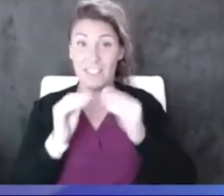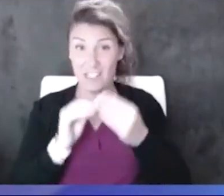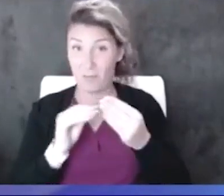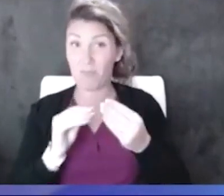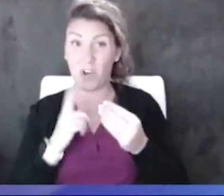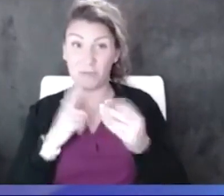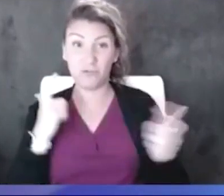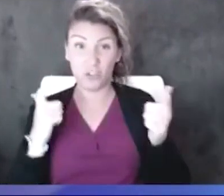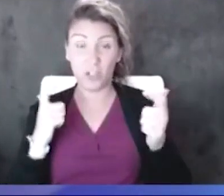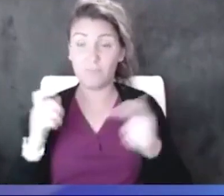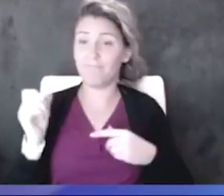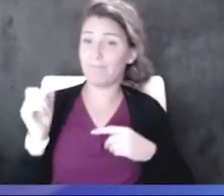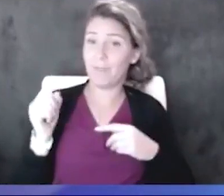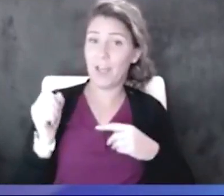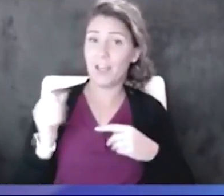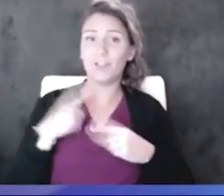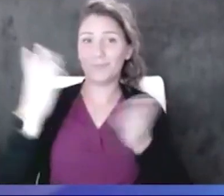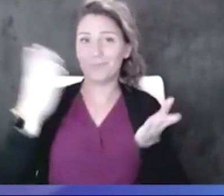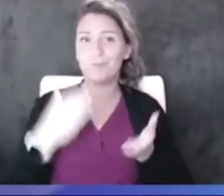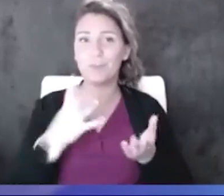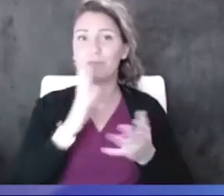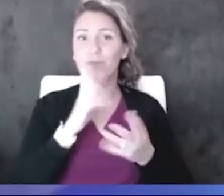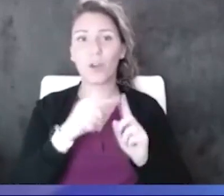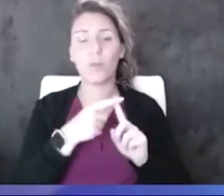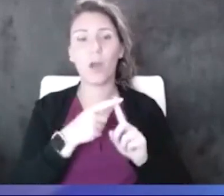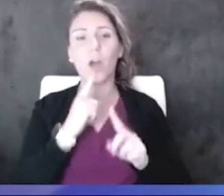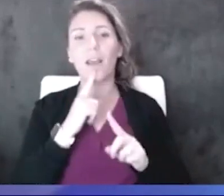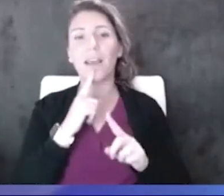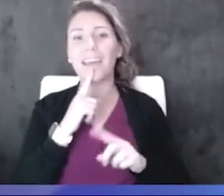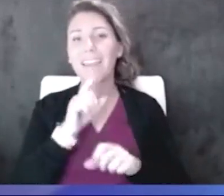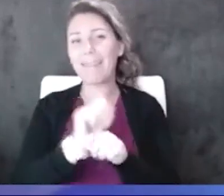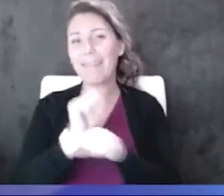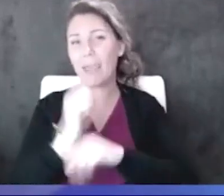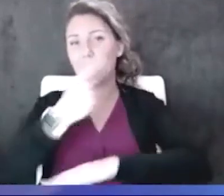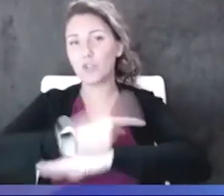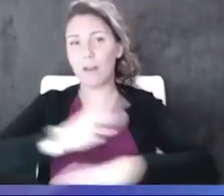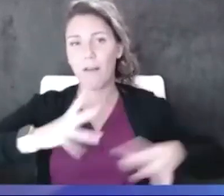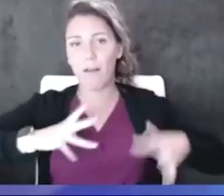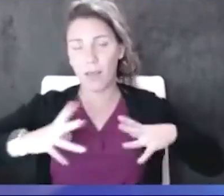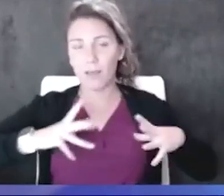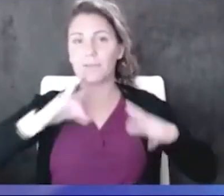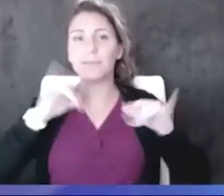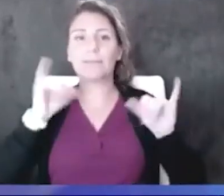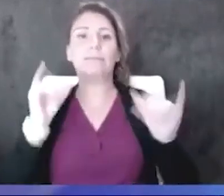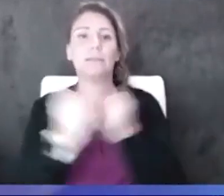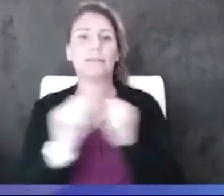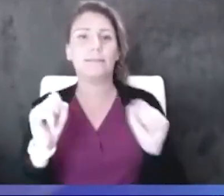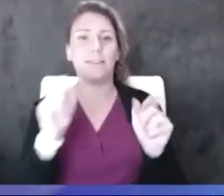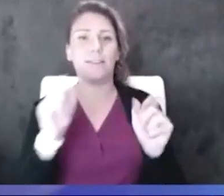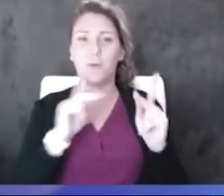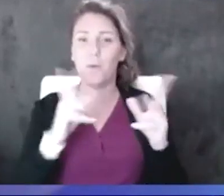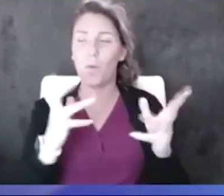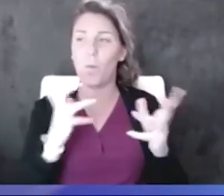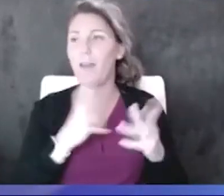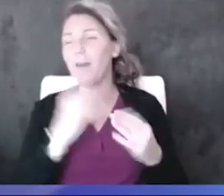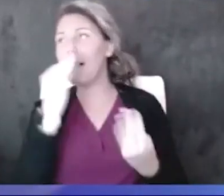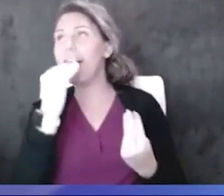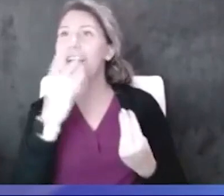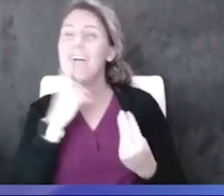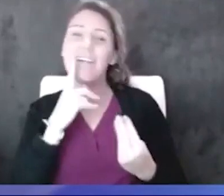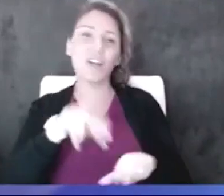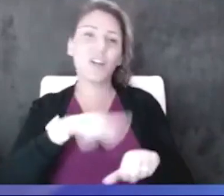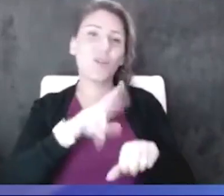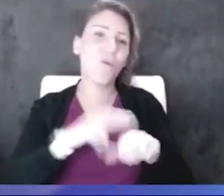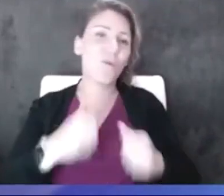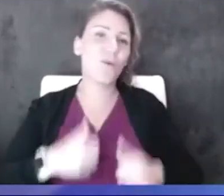so we did bring you in here to talk a little bit about Labor Day. Perfect. Staying safe. I know people want to think that life is getting back to normal. Not so much.